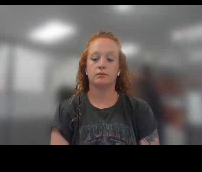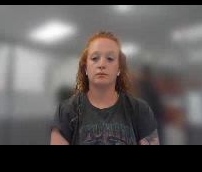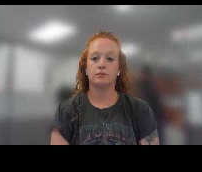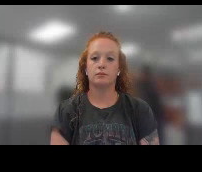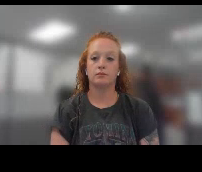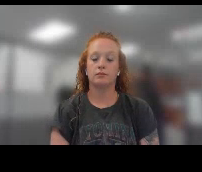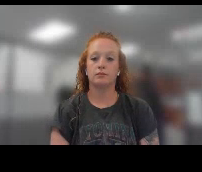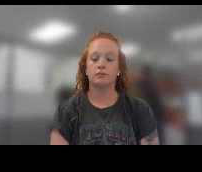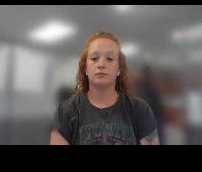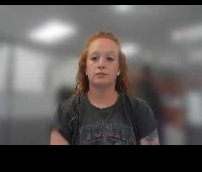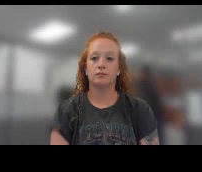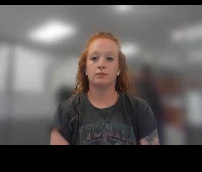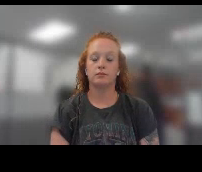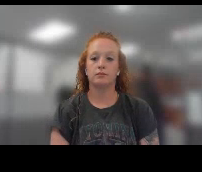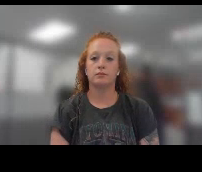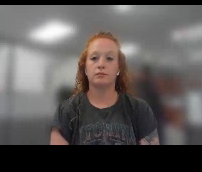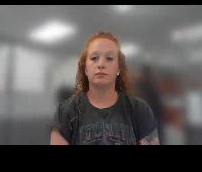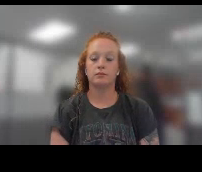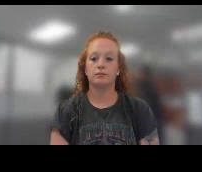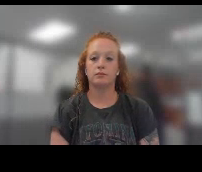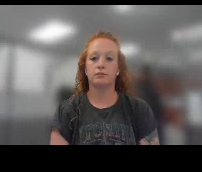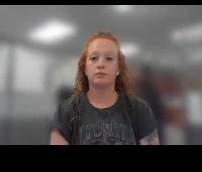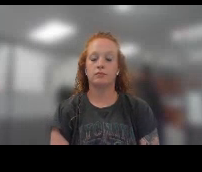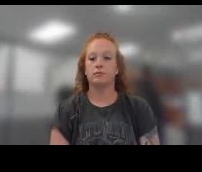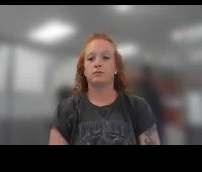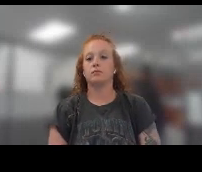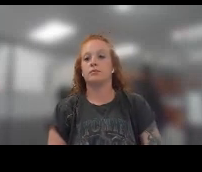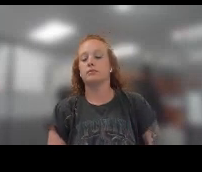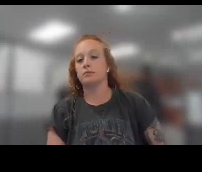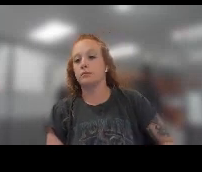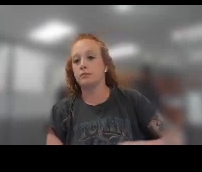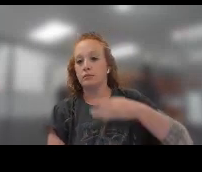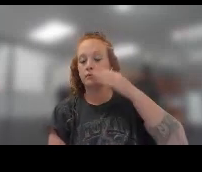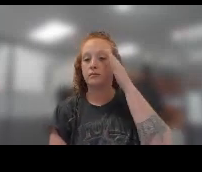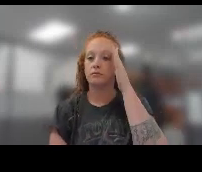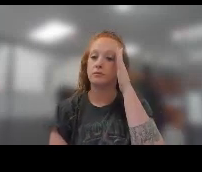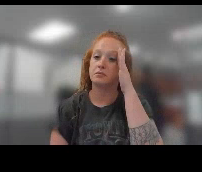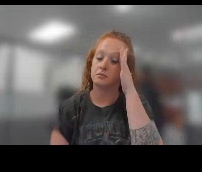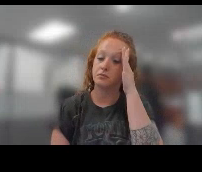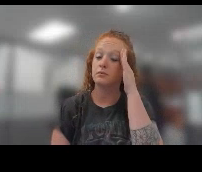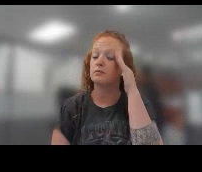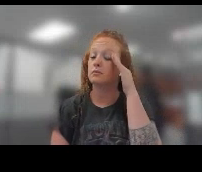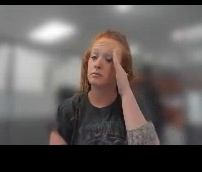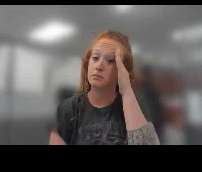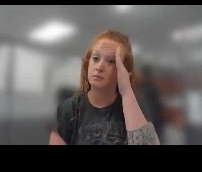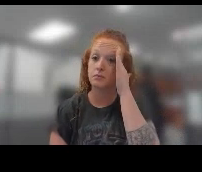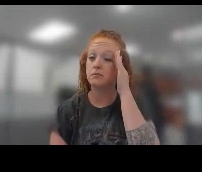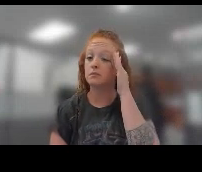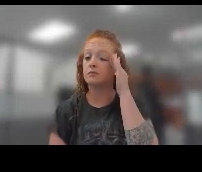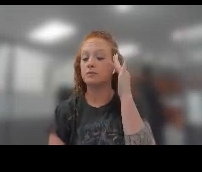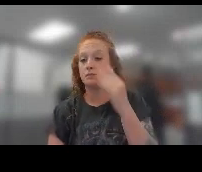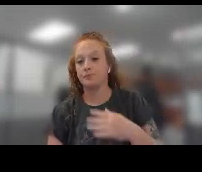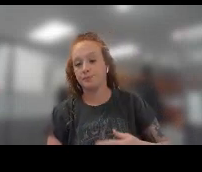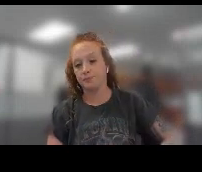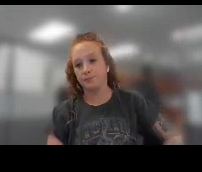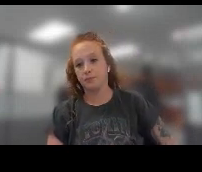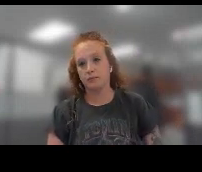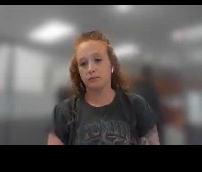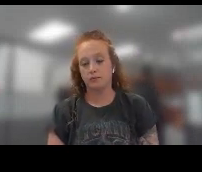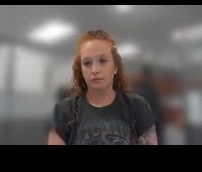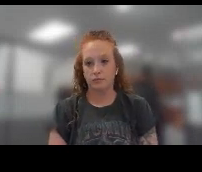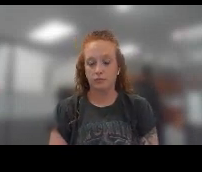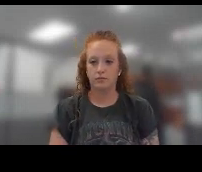name of the company, and they are a vendor that we work with directly. And this landing page is specific to North Dakota. A